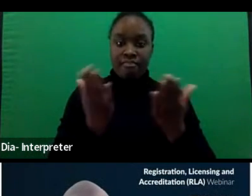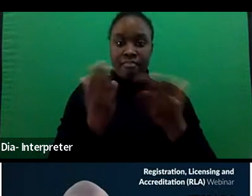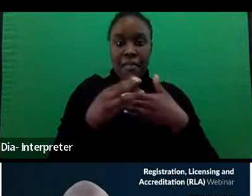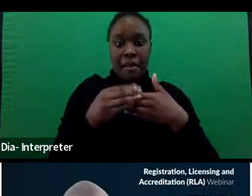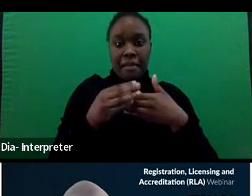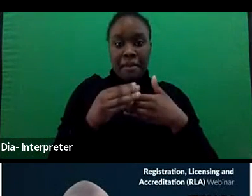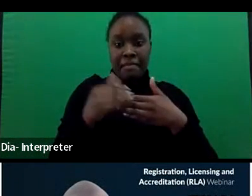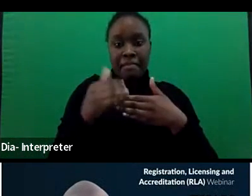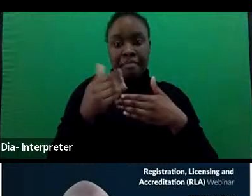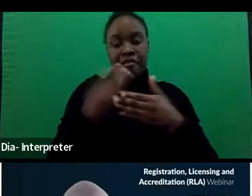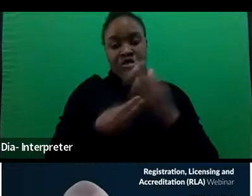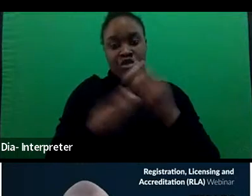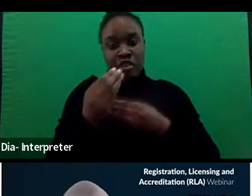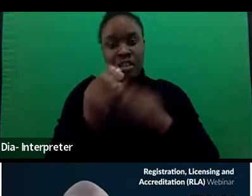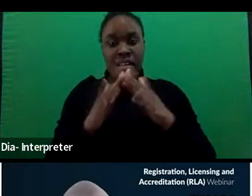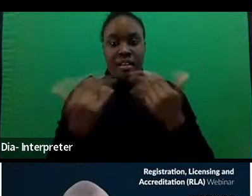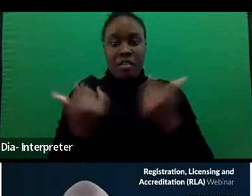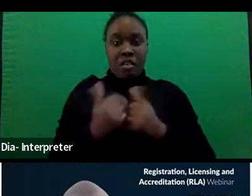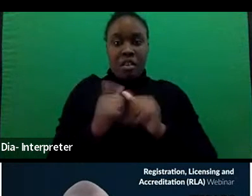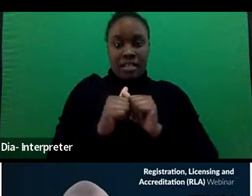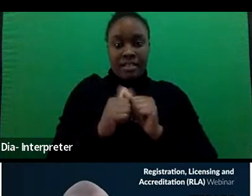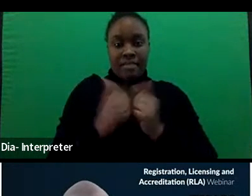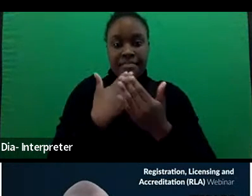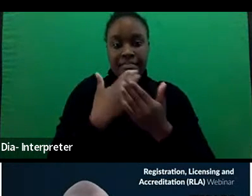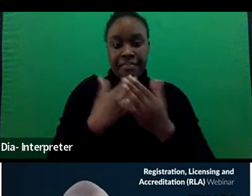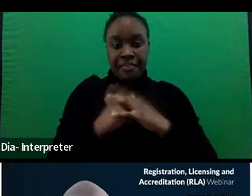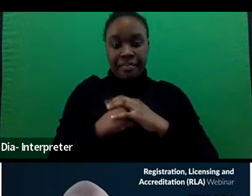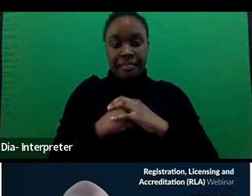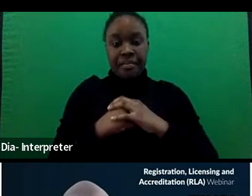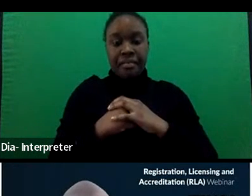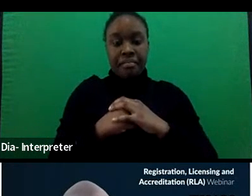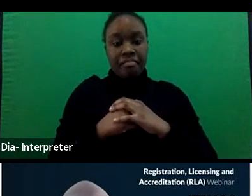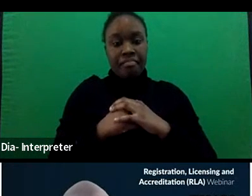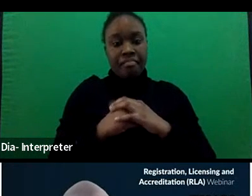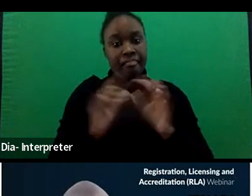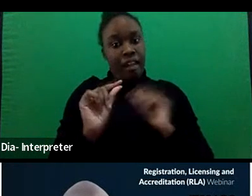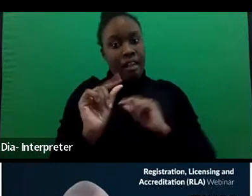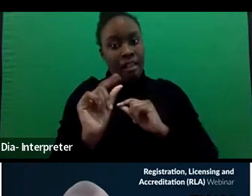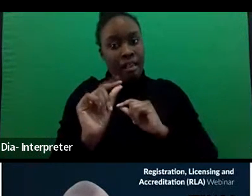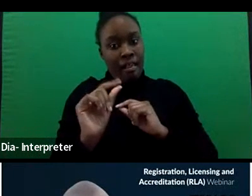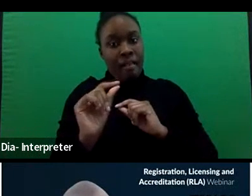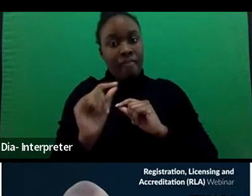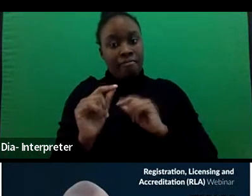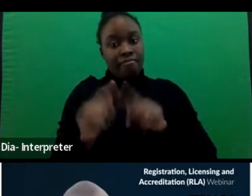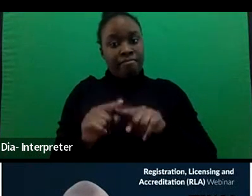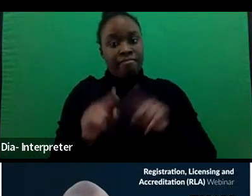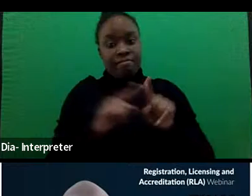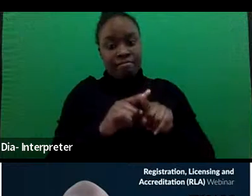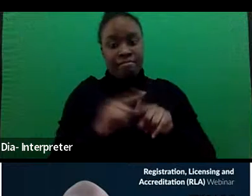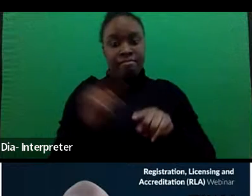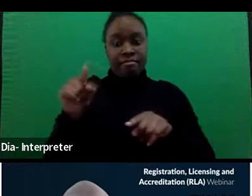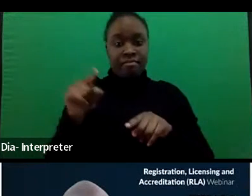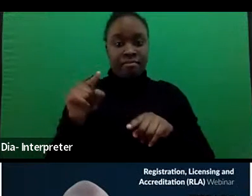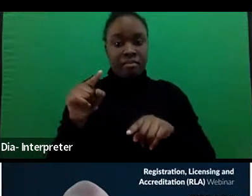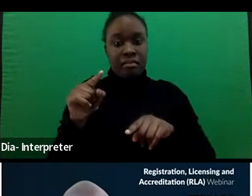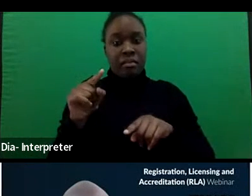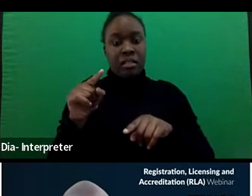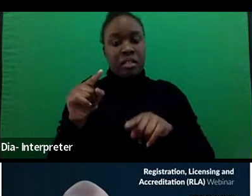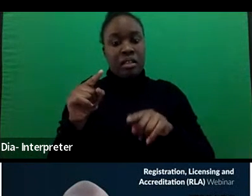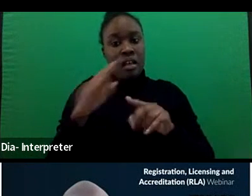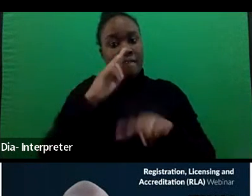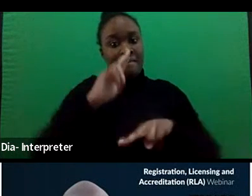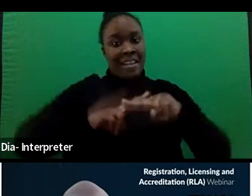of trade as well as colleagues. It's very much interesting, like Mr. Msongweni would have said, we are at the fun